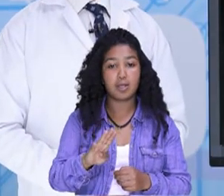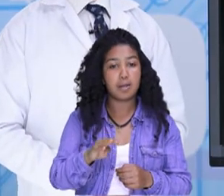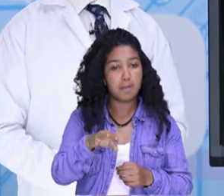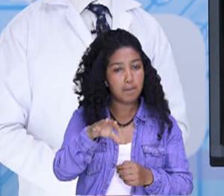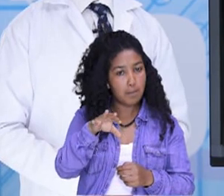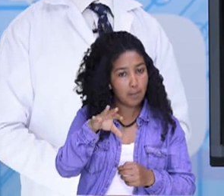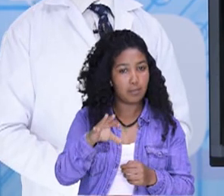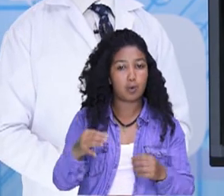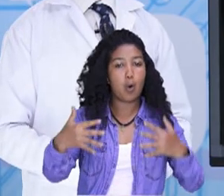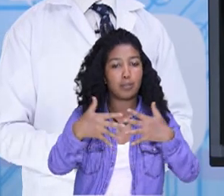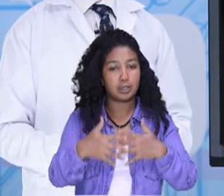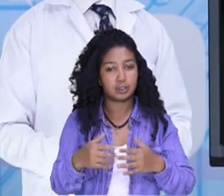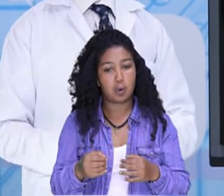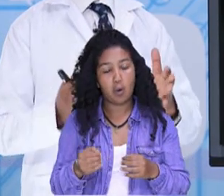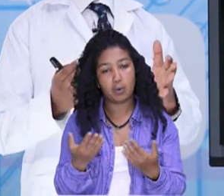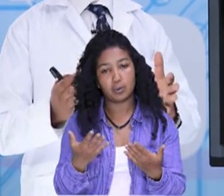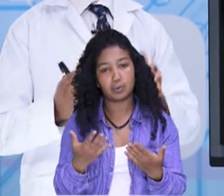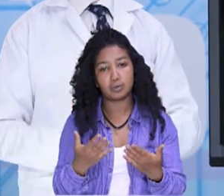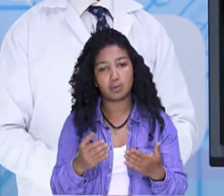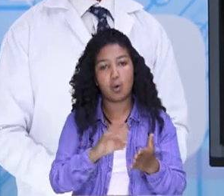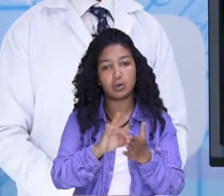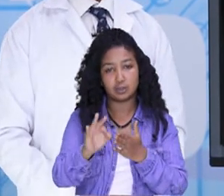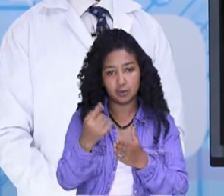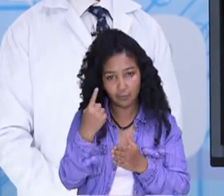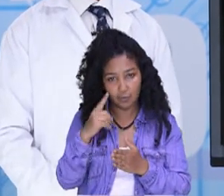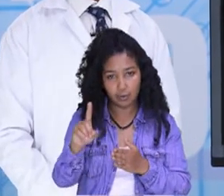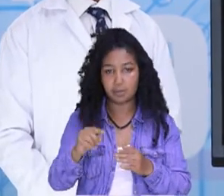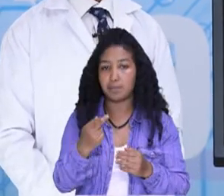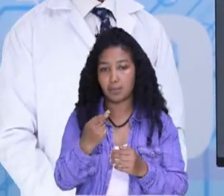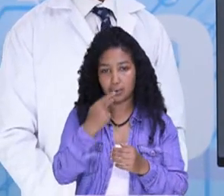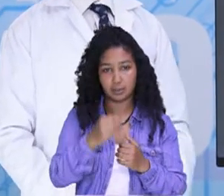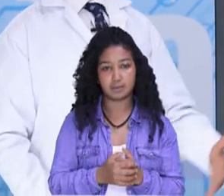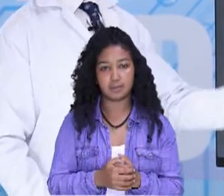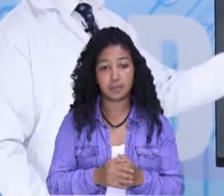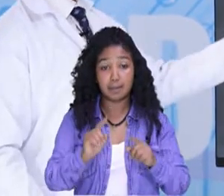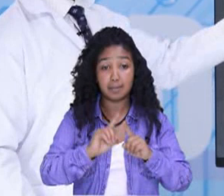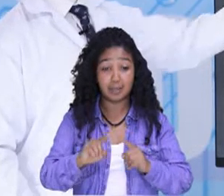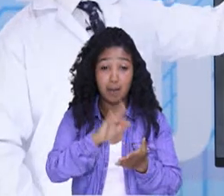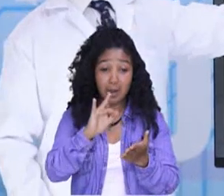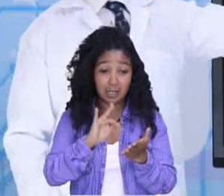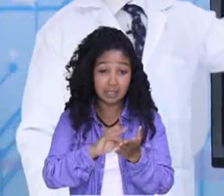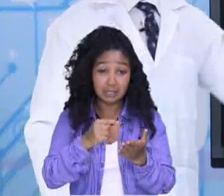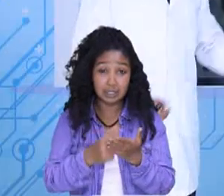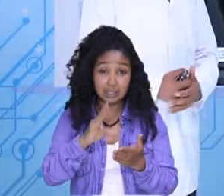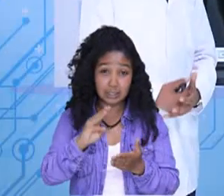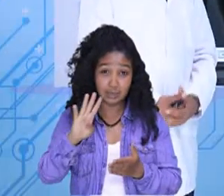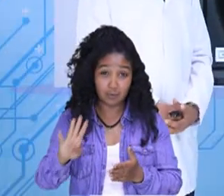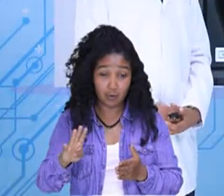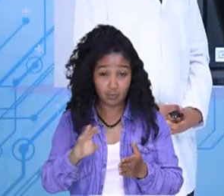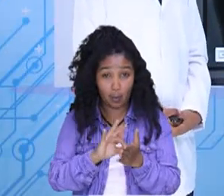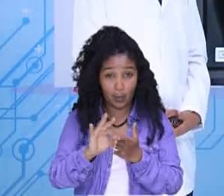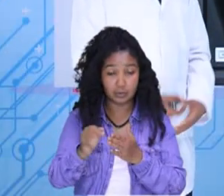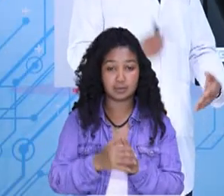possible combinations or possible codes for proteins. But among those 64